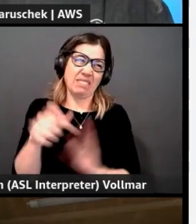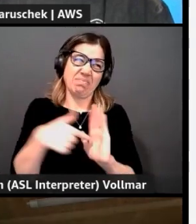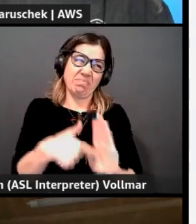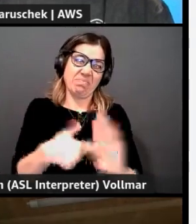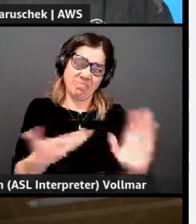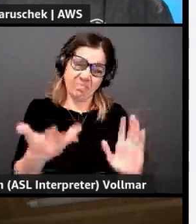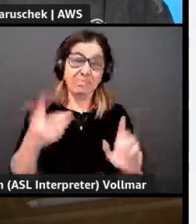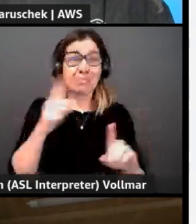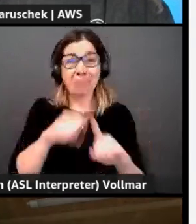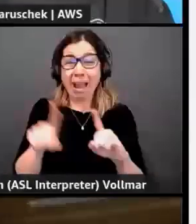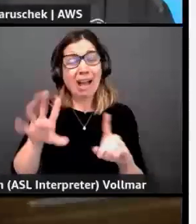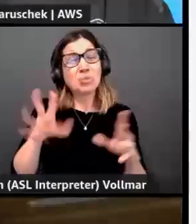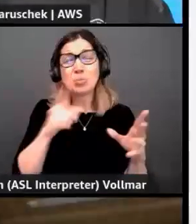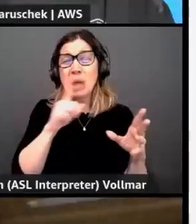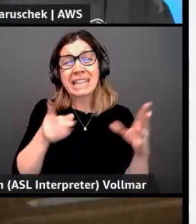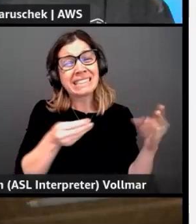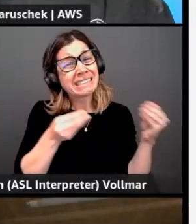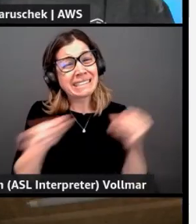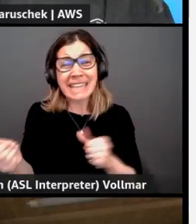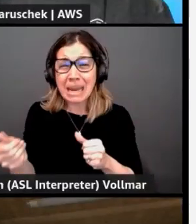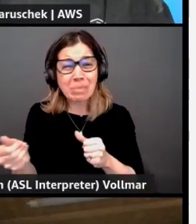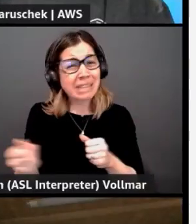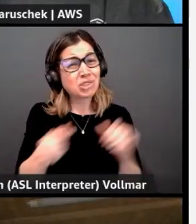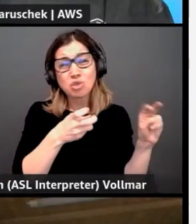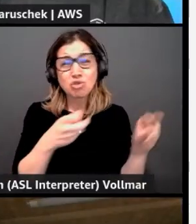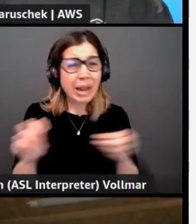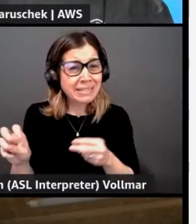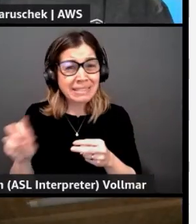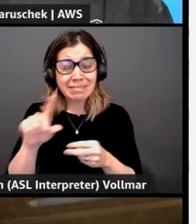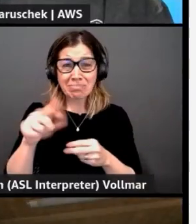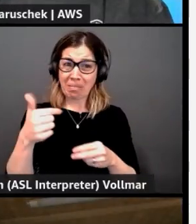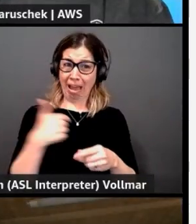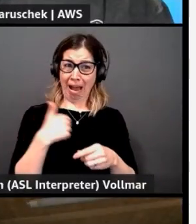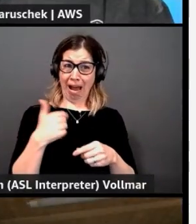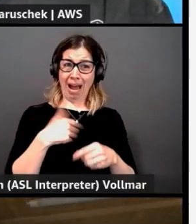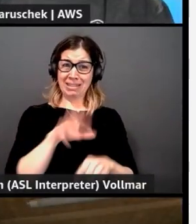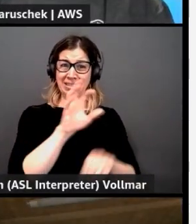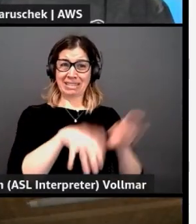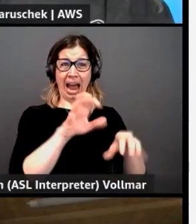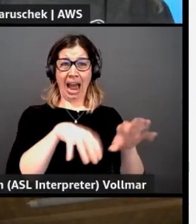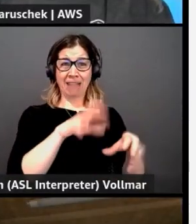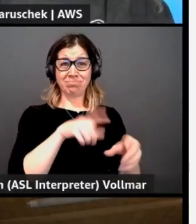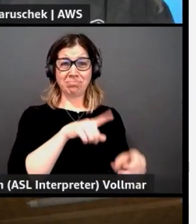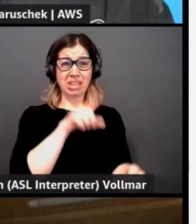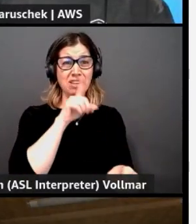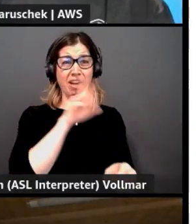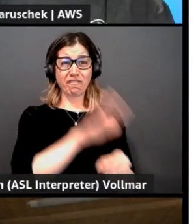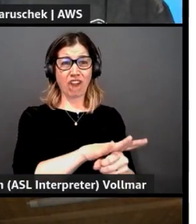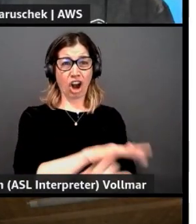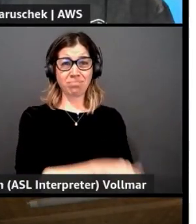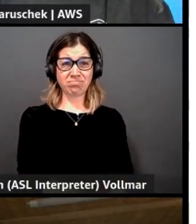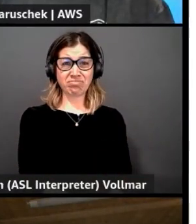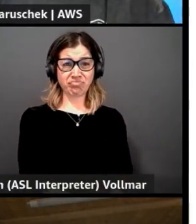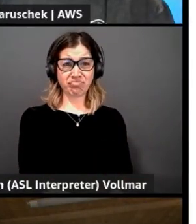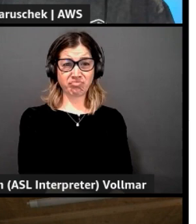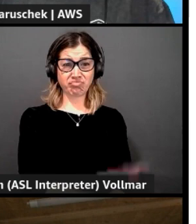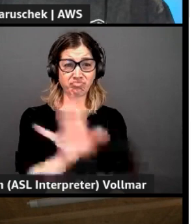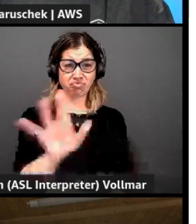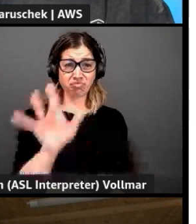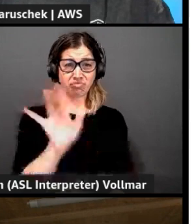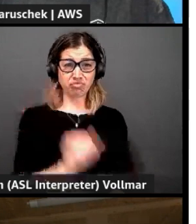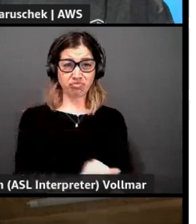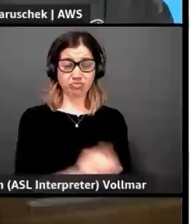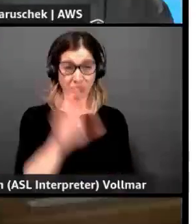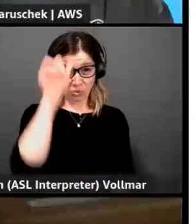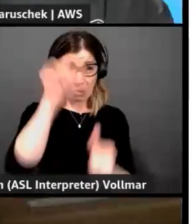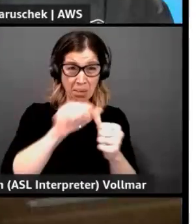a seamless transition. It basically is as simple as I type in here, confirm. I did it, and then all that warm up I talked about, you don't